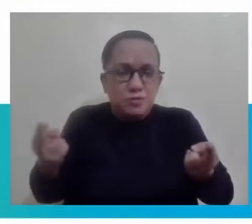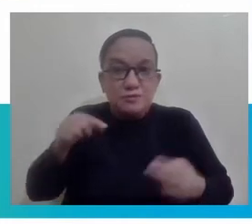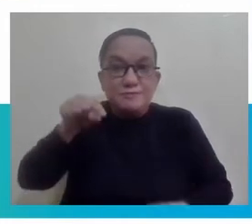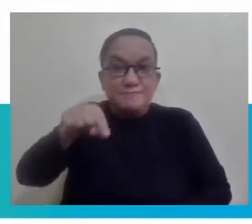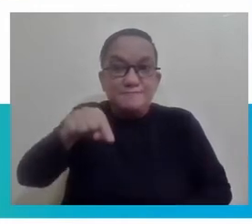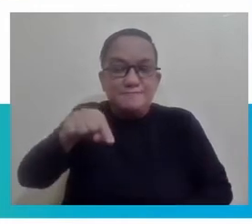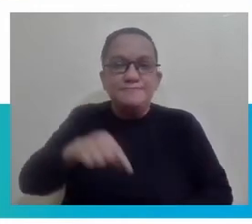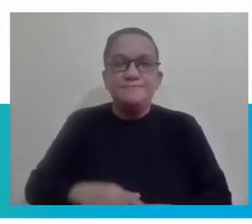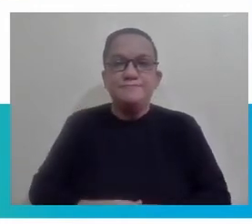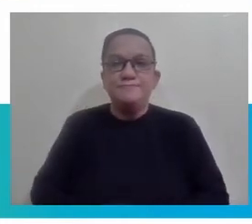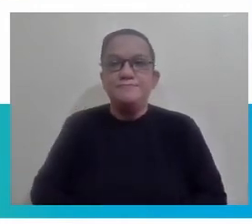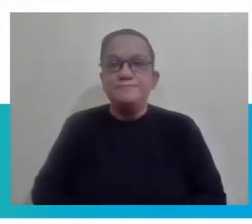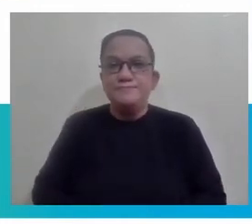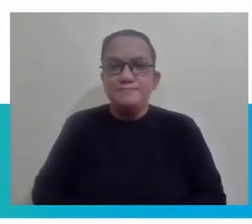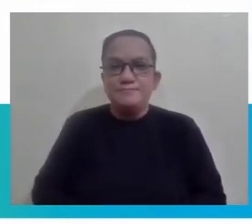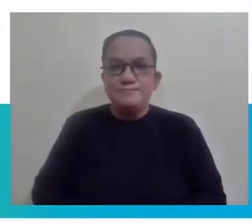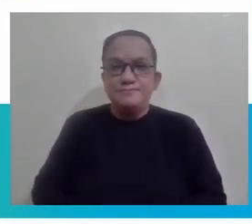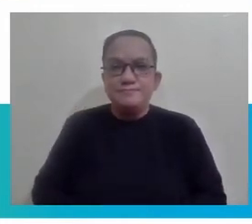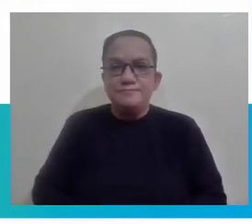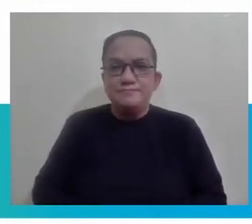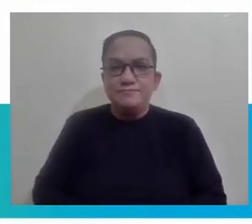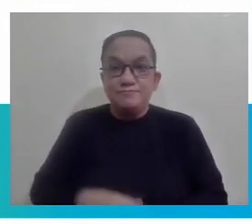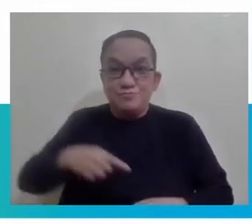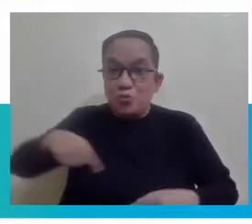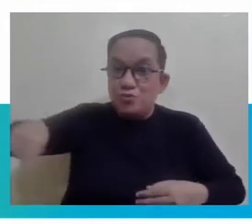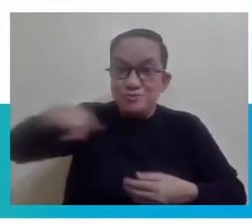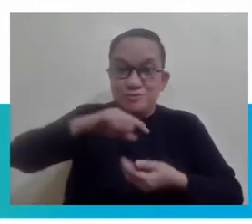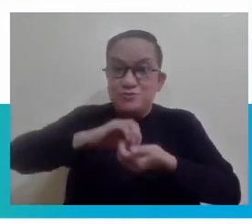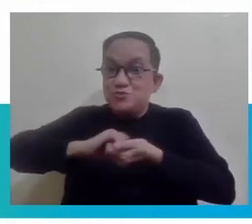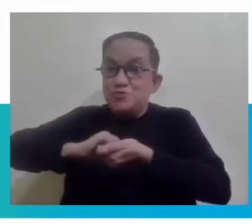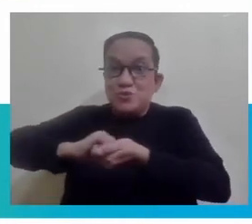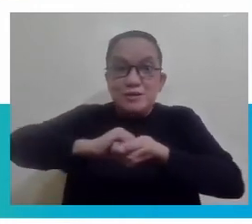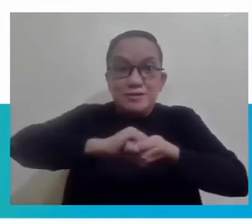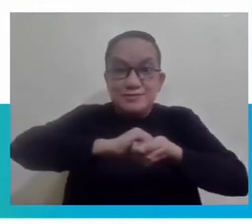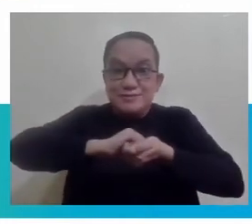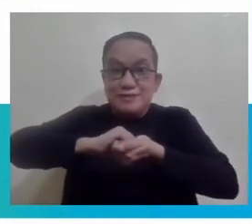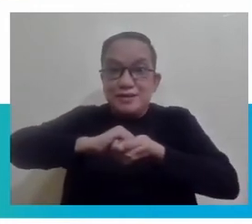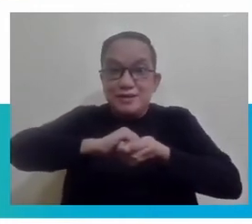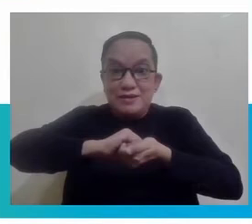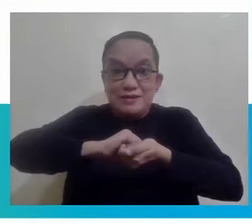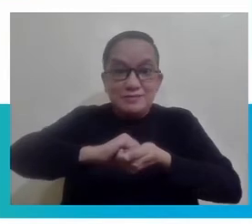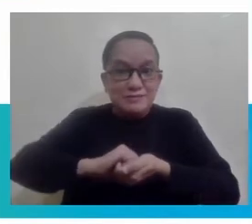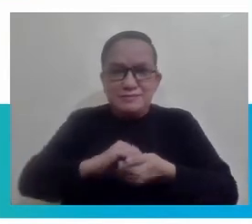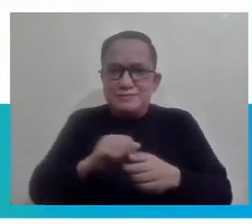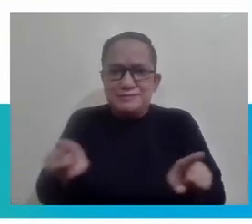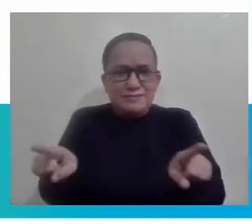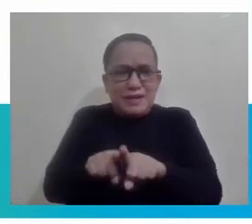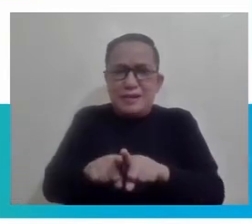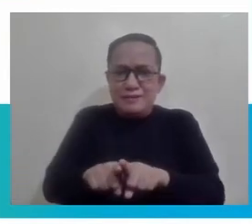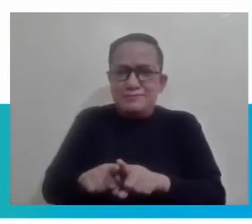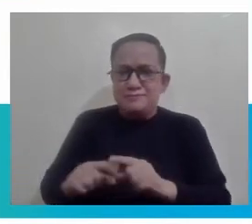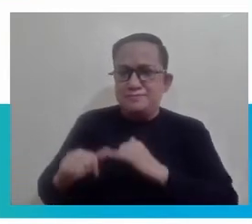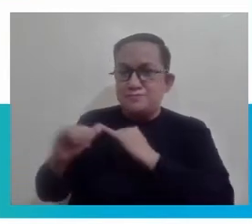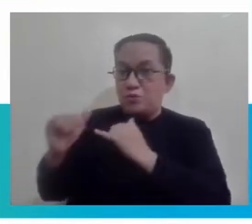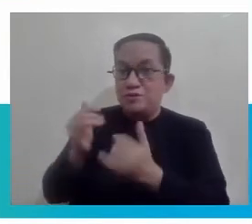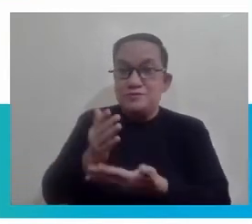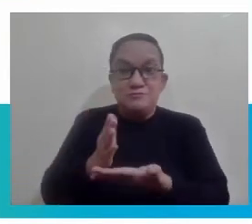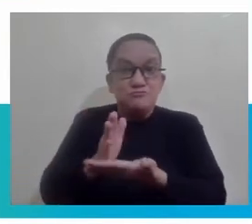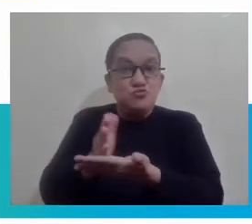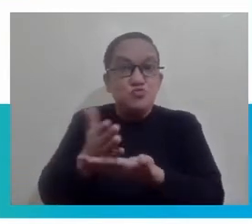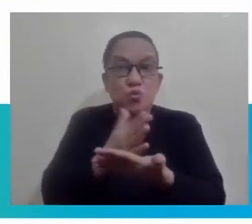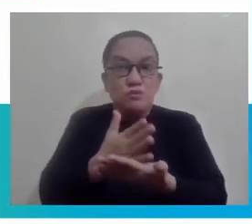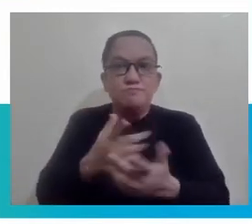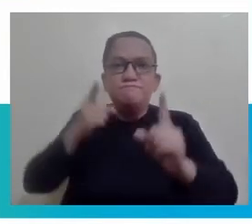Our partnership anchored in a mutually shared goal to support countries and their private